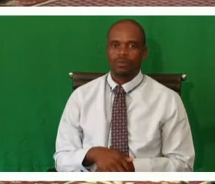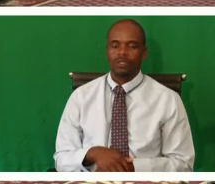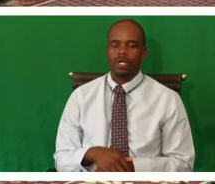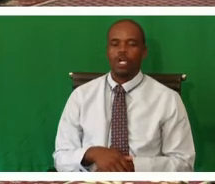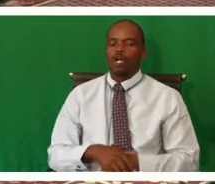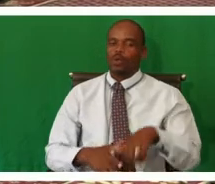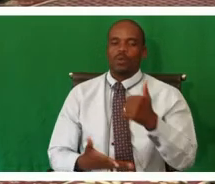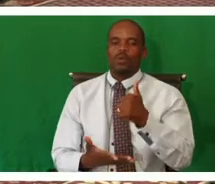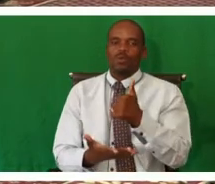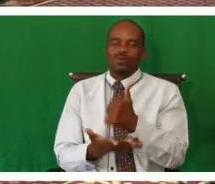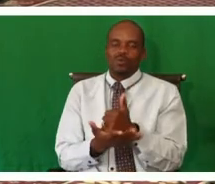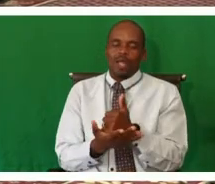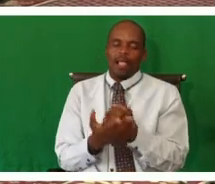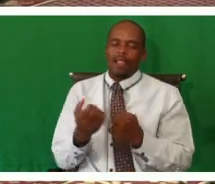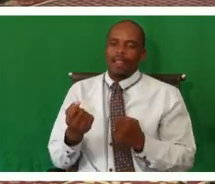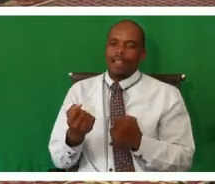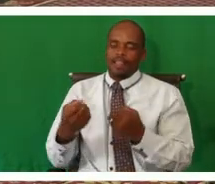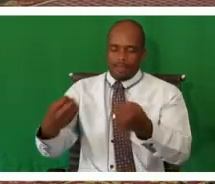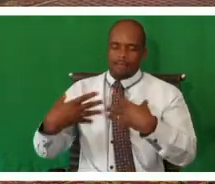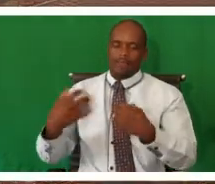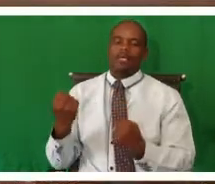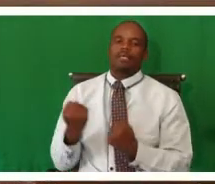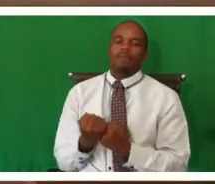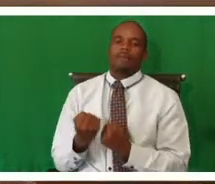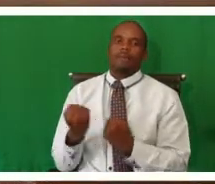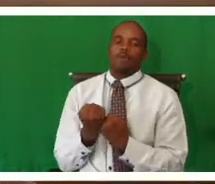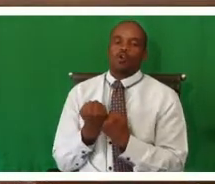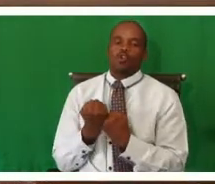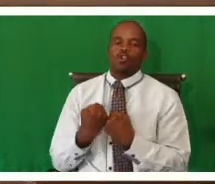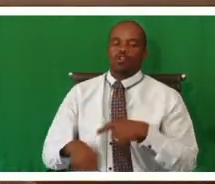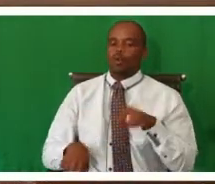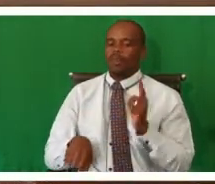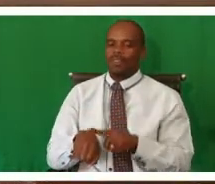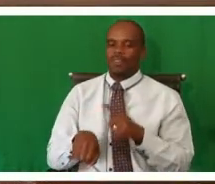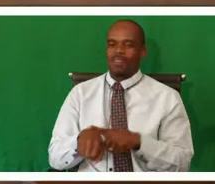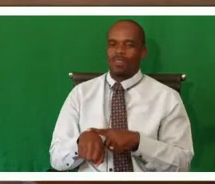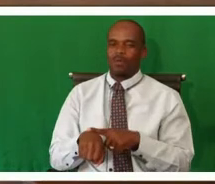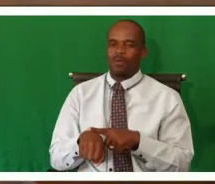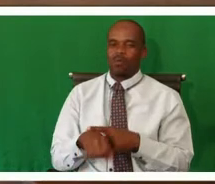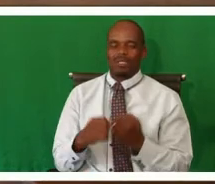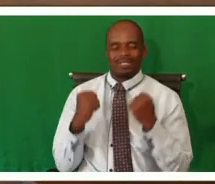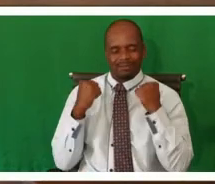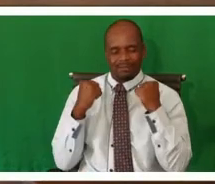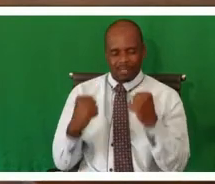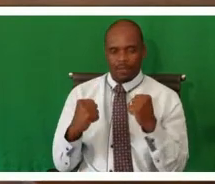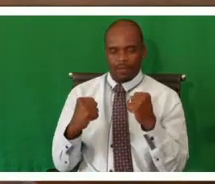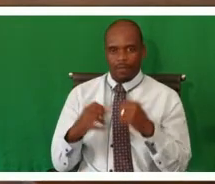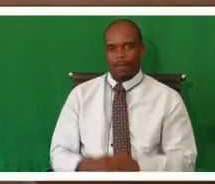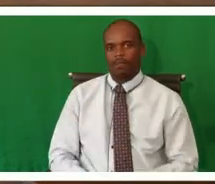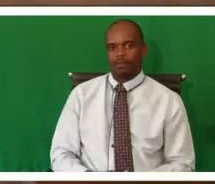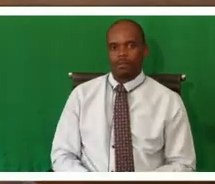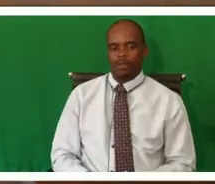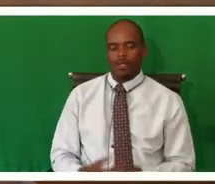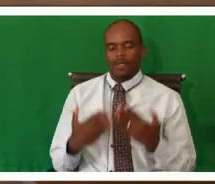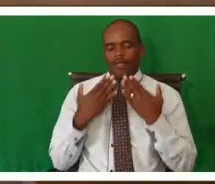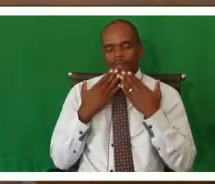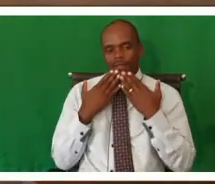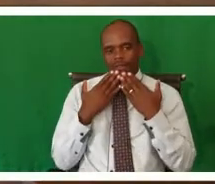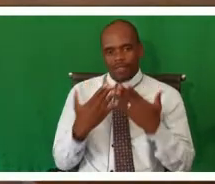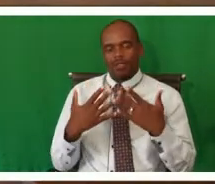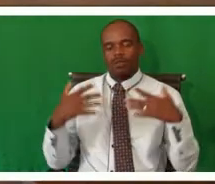Hudula len supporter during difficult times. Thank you very